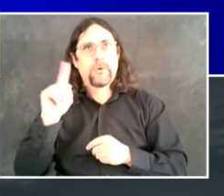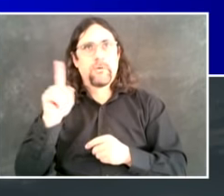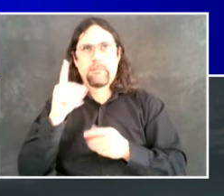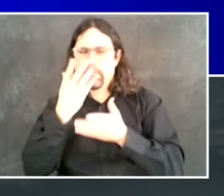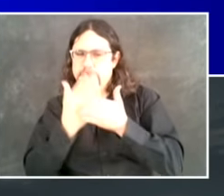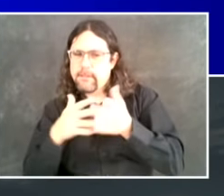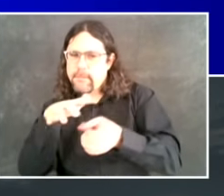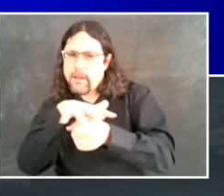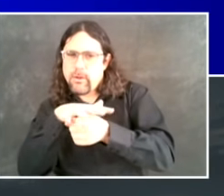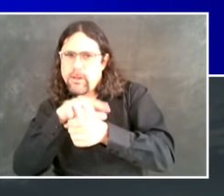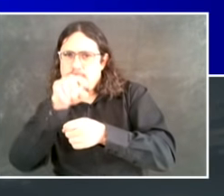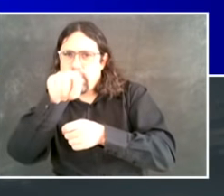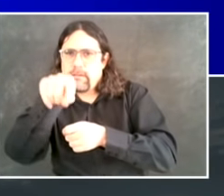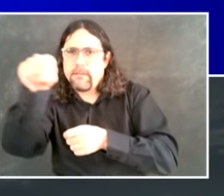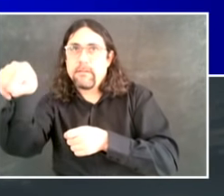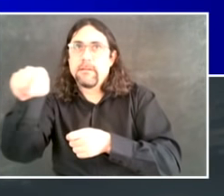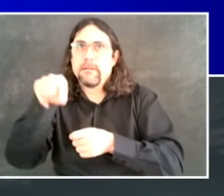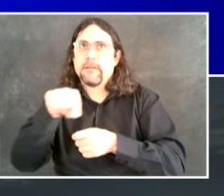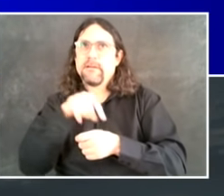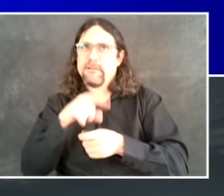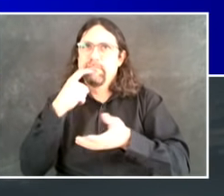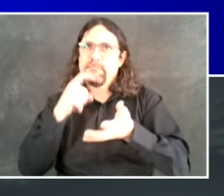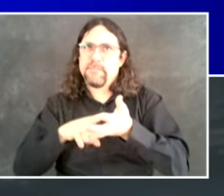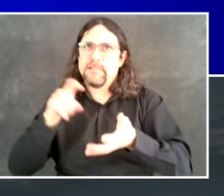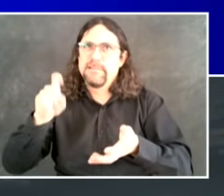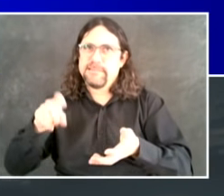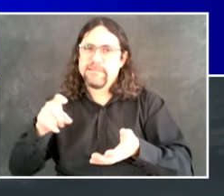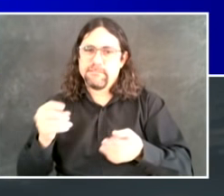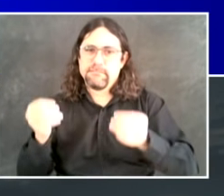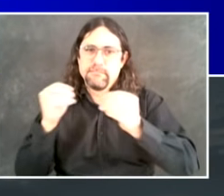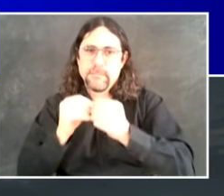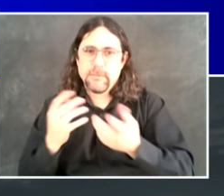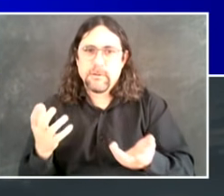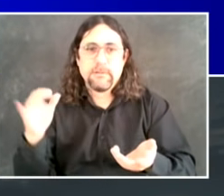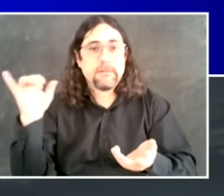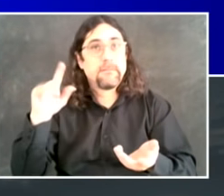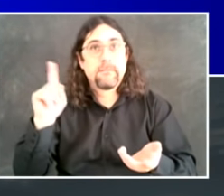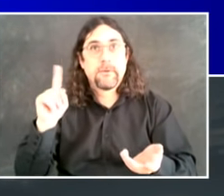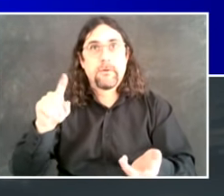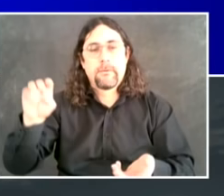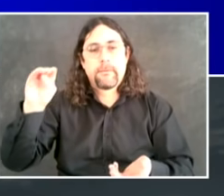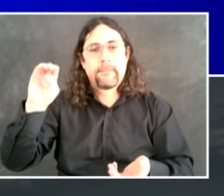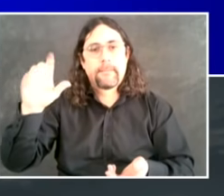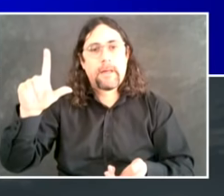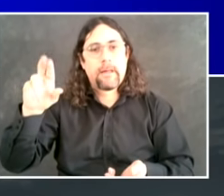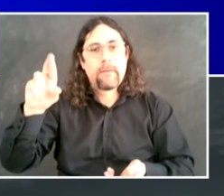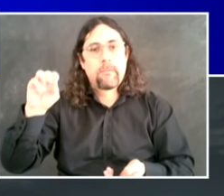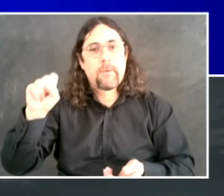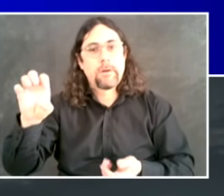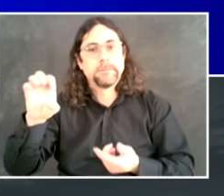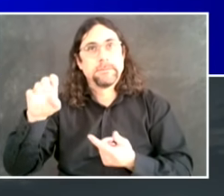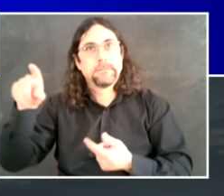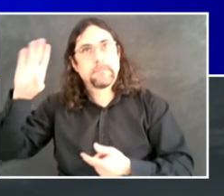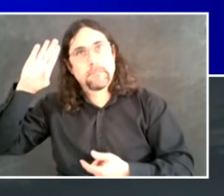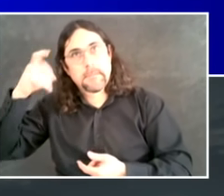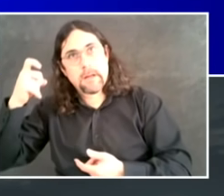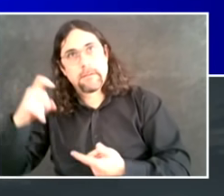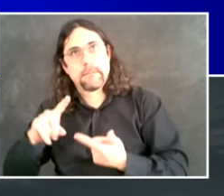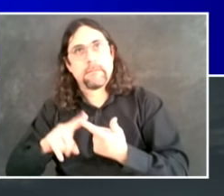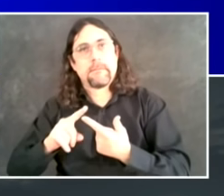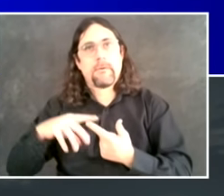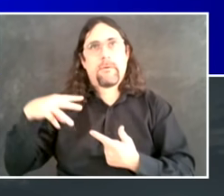in Melrose, in Washington Heights, in Howard Beach, South Ozone Park, in Gravesend, Sheepshead